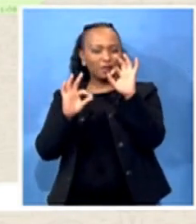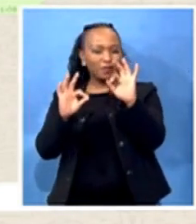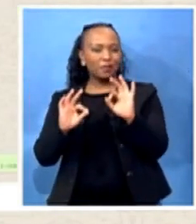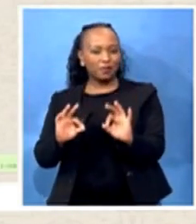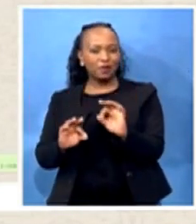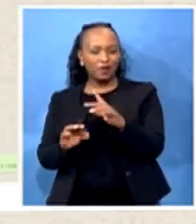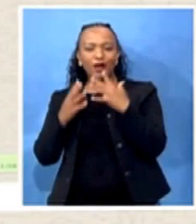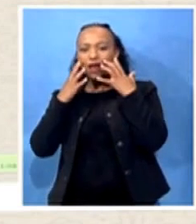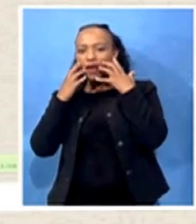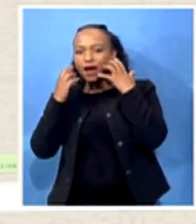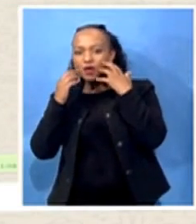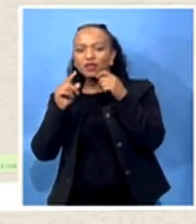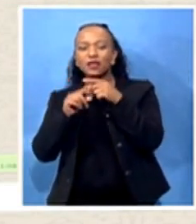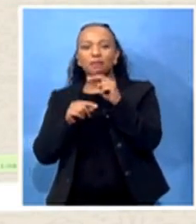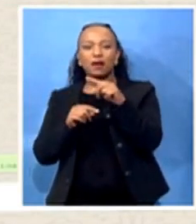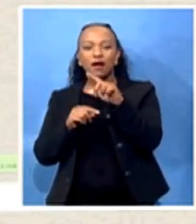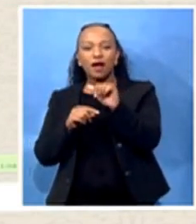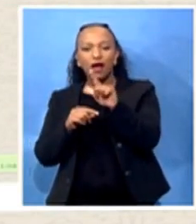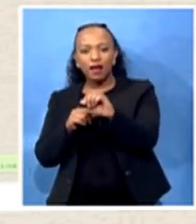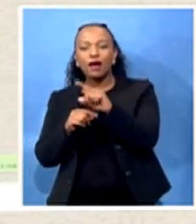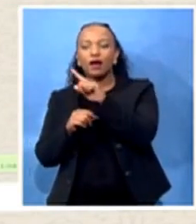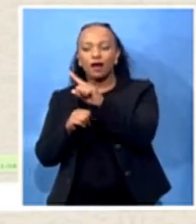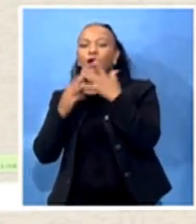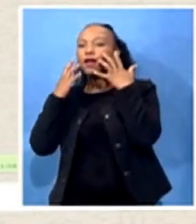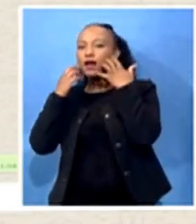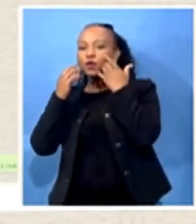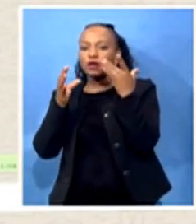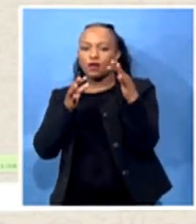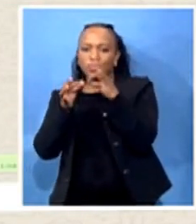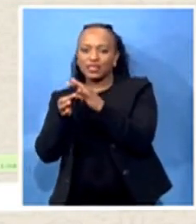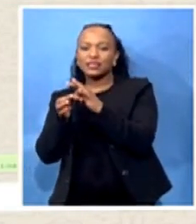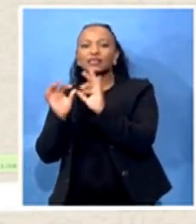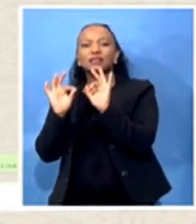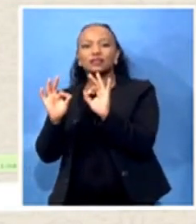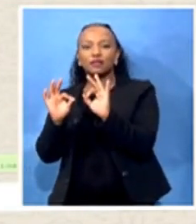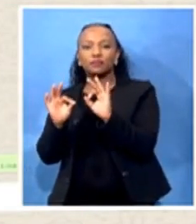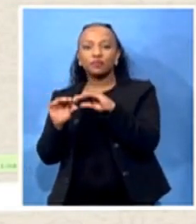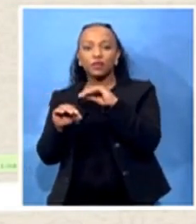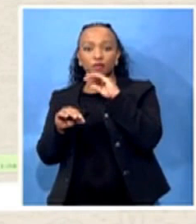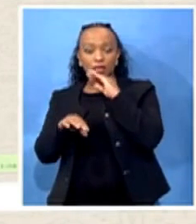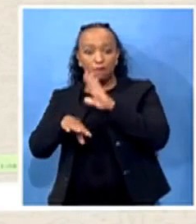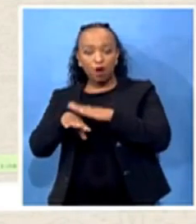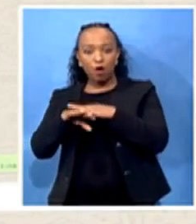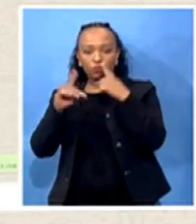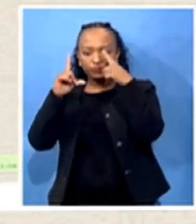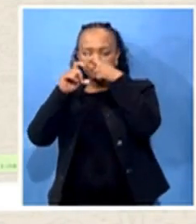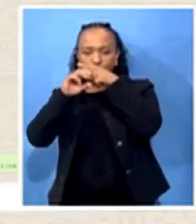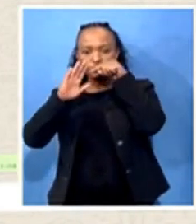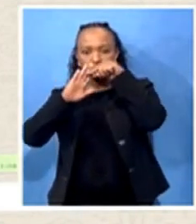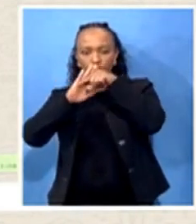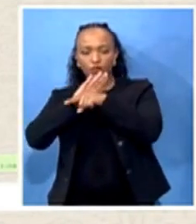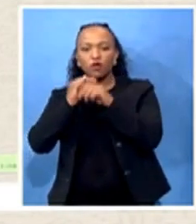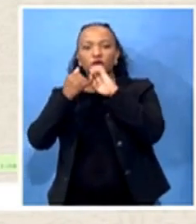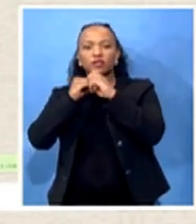used words. It'll probably does it get even more complex as you try to put in phrases or